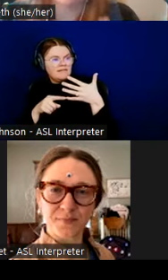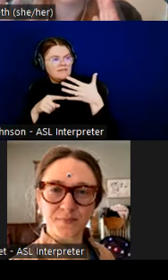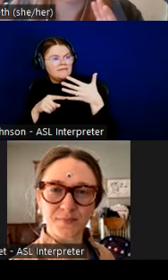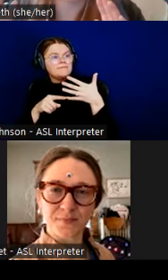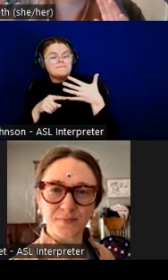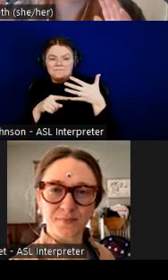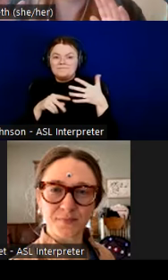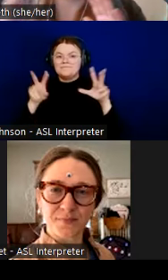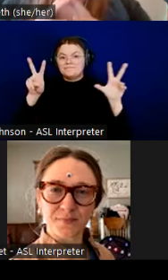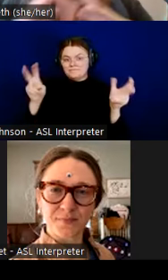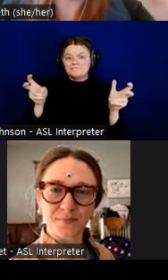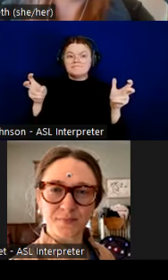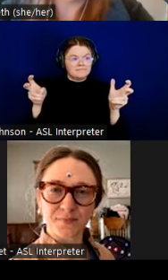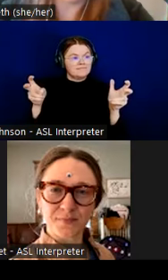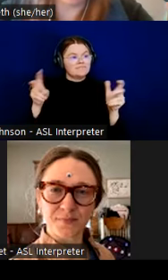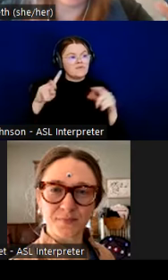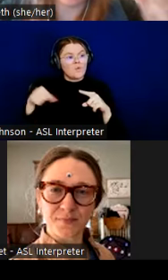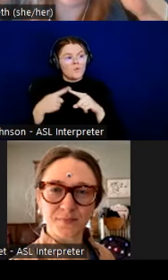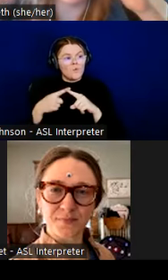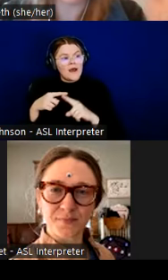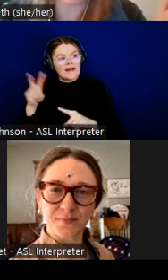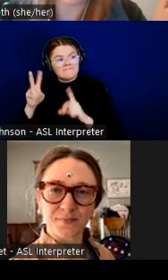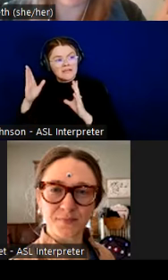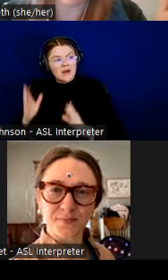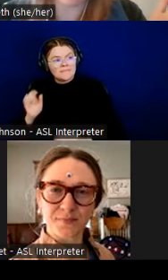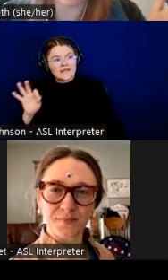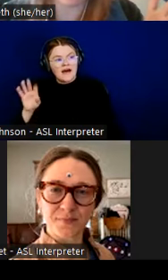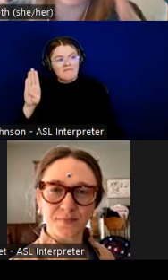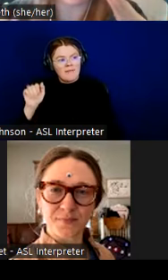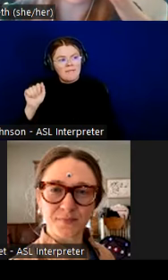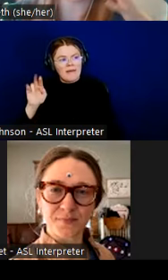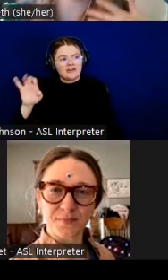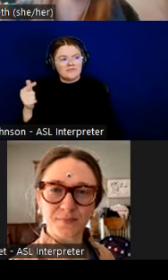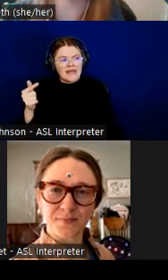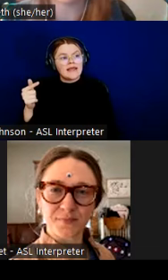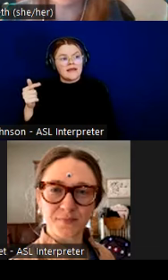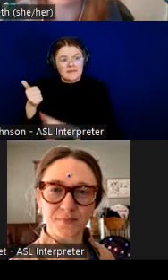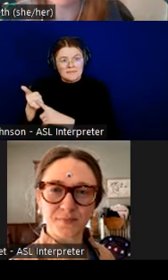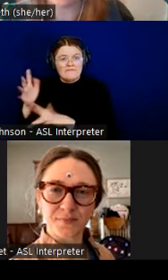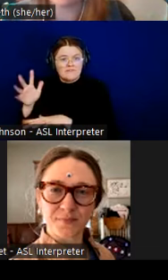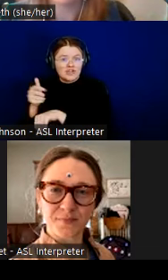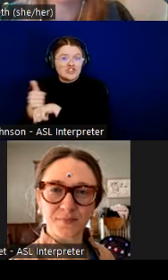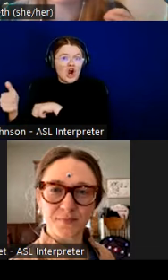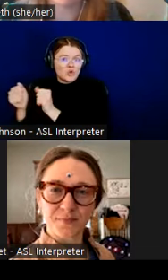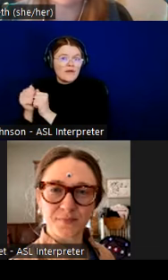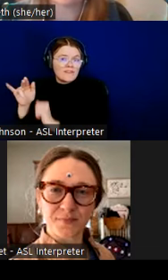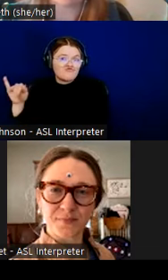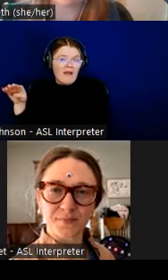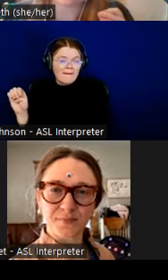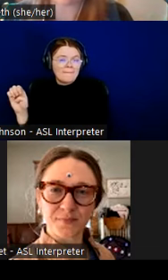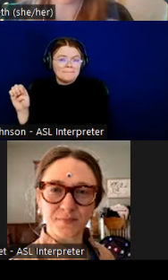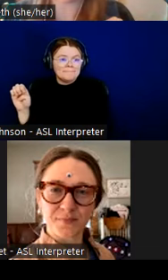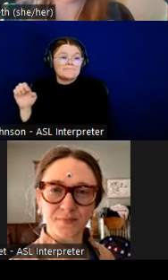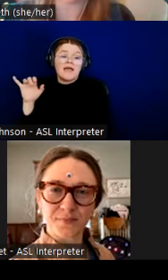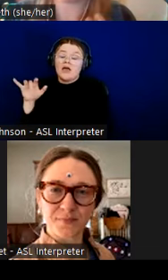Crimes. Go now and take that webinar series. It's from 2018, but it holds